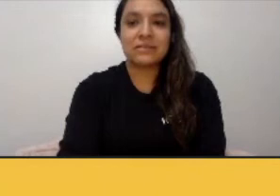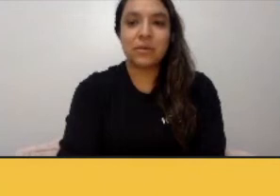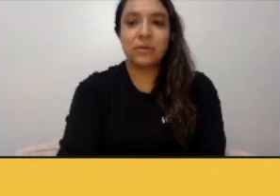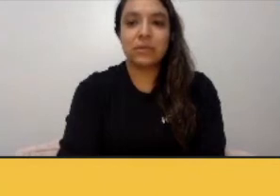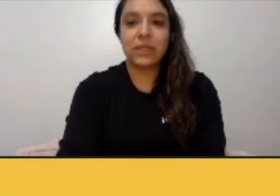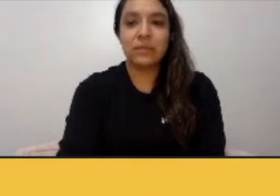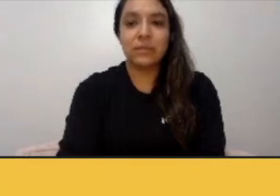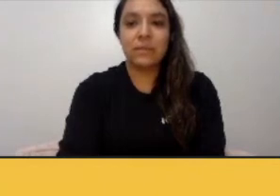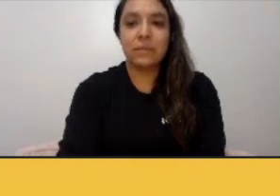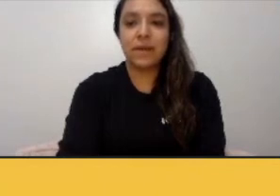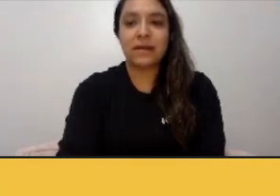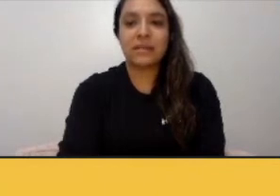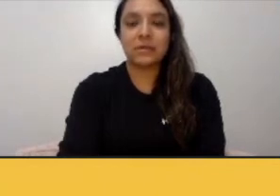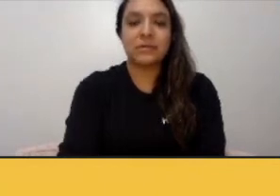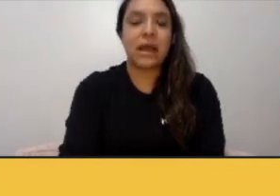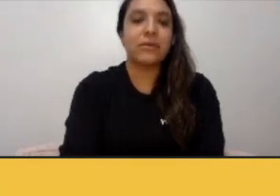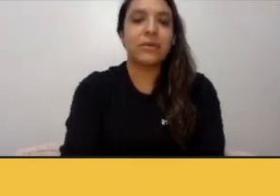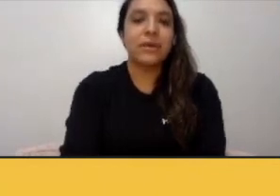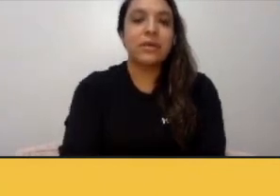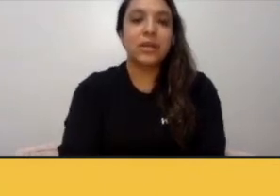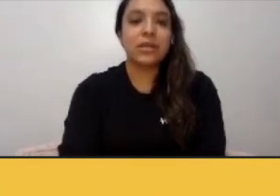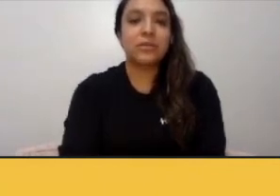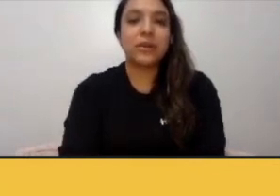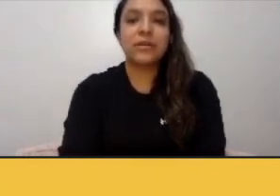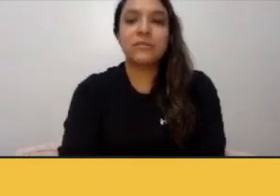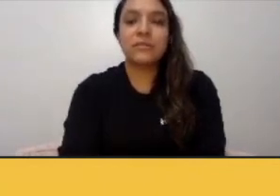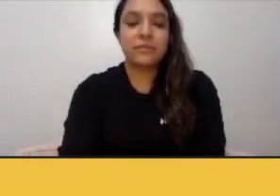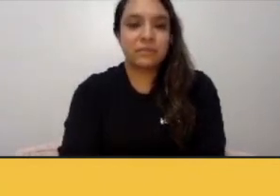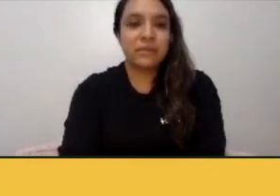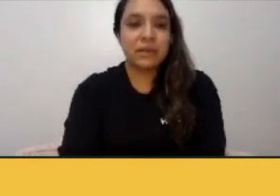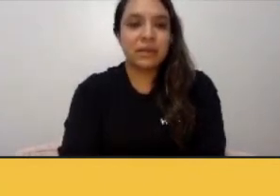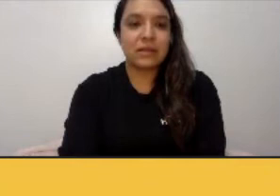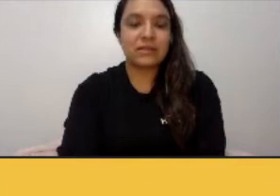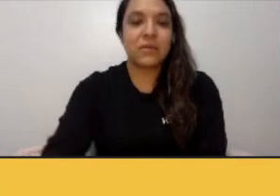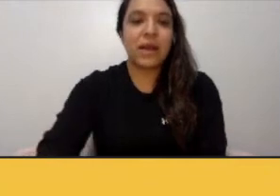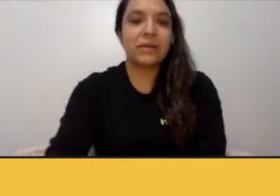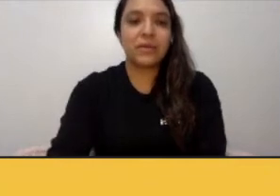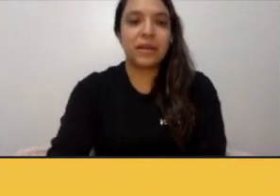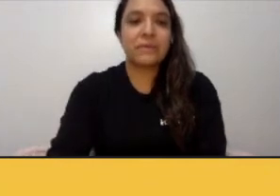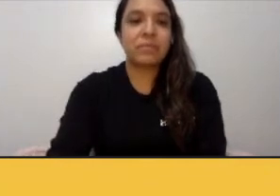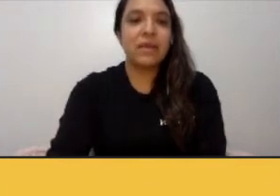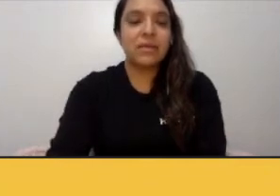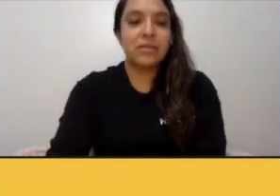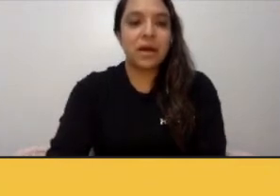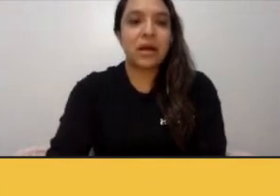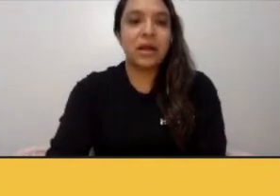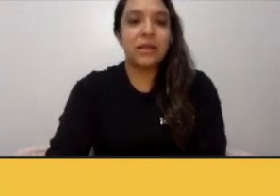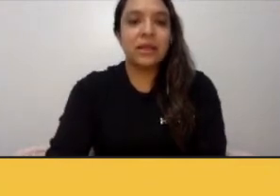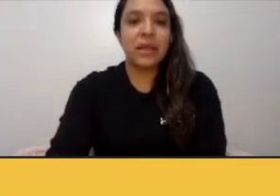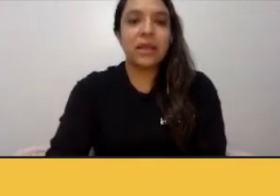Yes, totally. Box that glue sound. Look at the words. Let's go ahead and read.